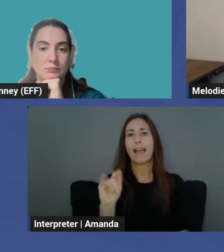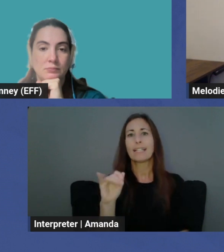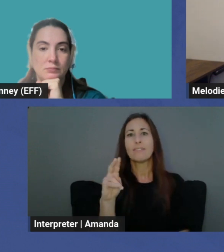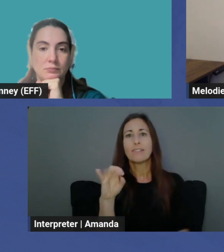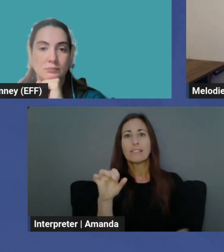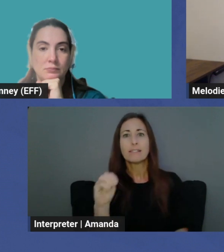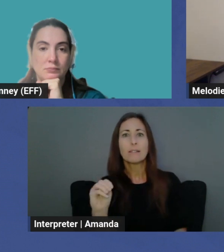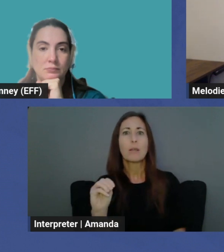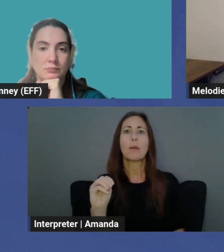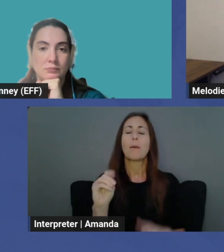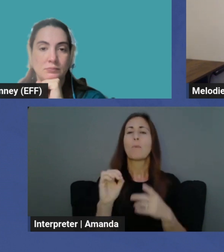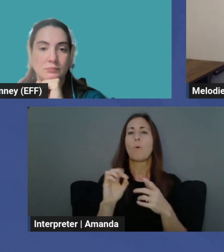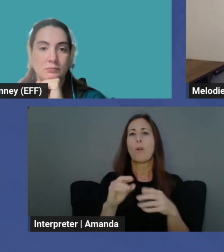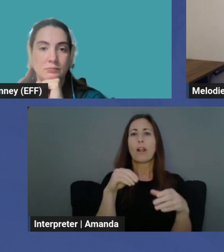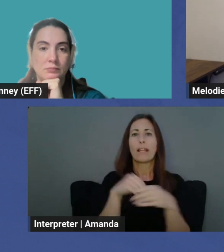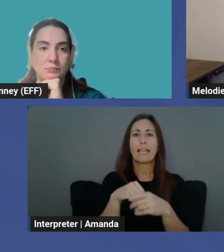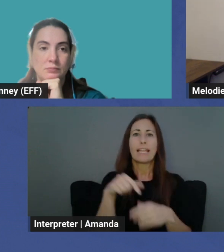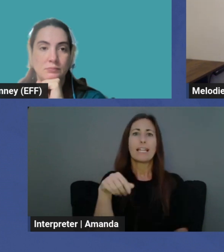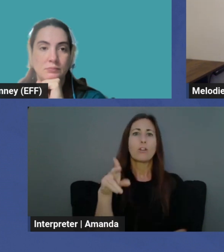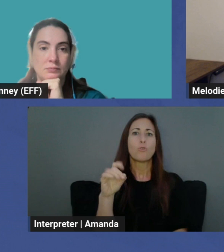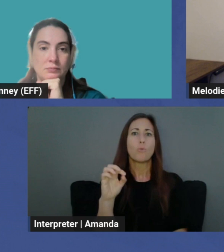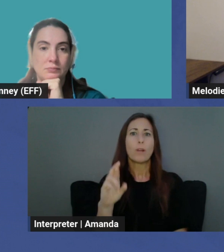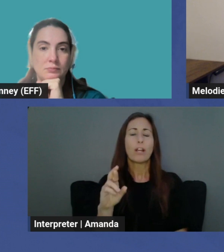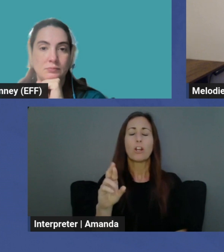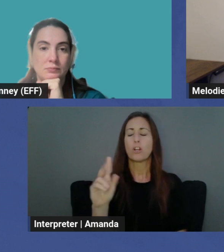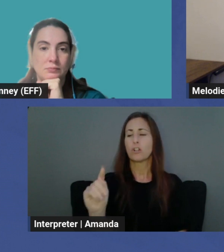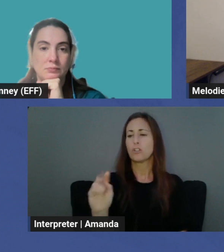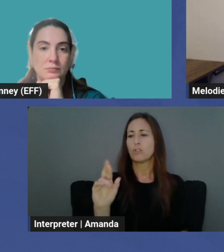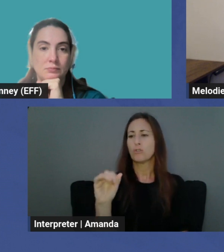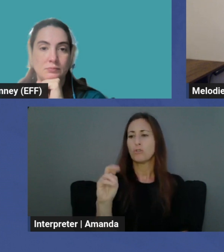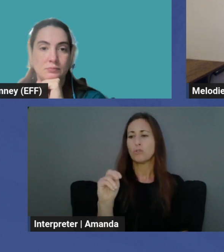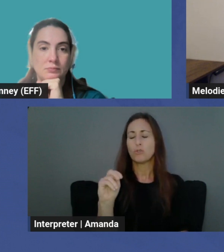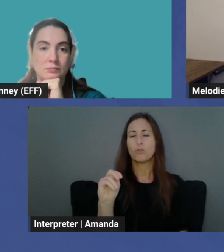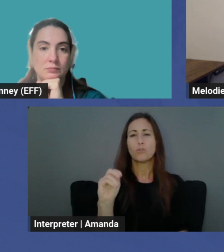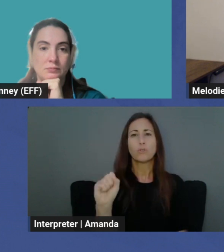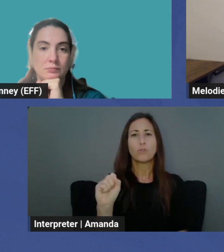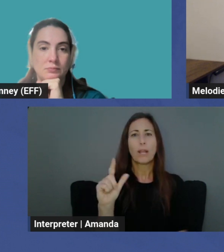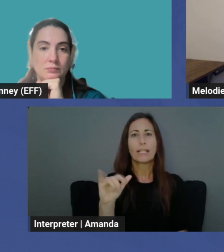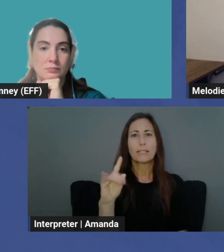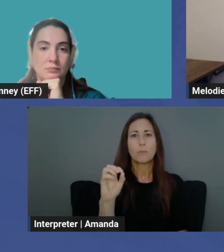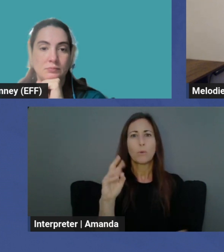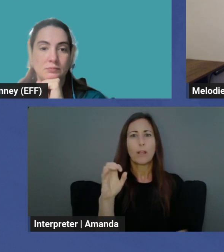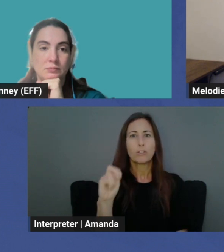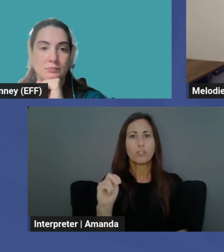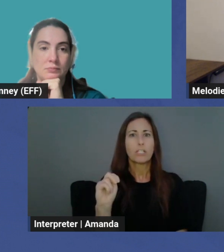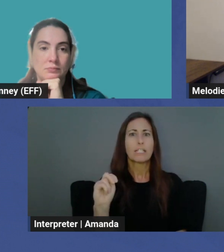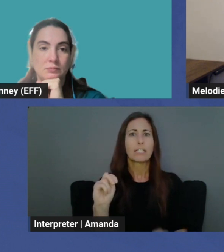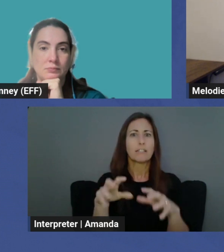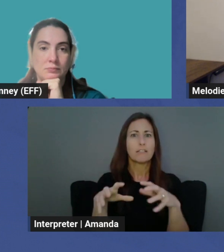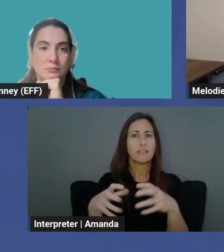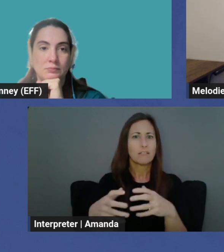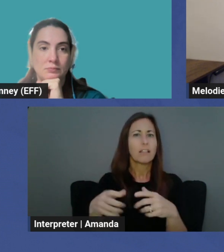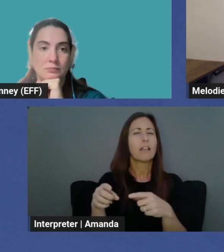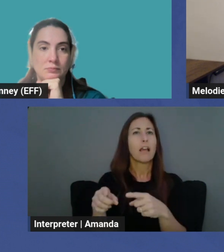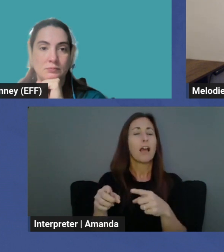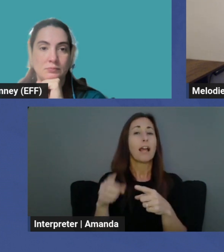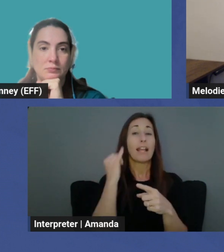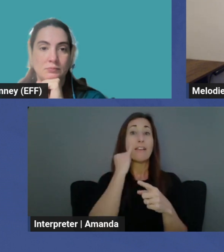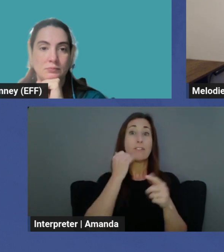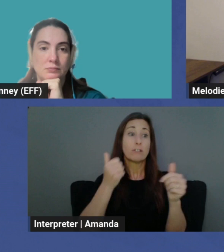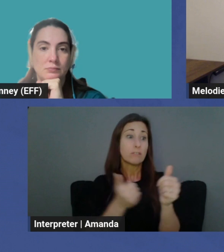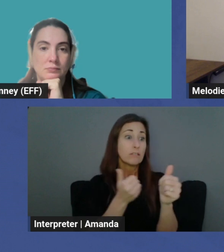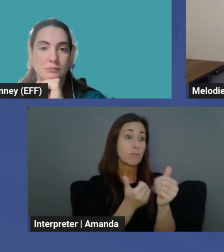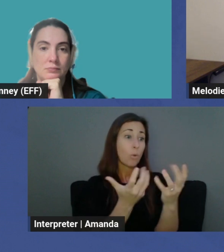and trans liberation circles, who are going after funding, for example, and are unable